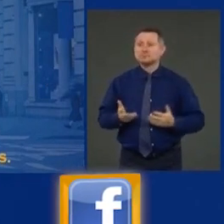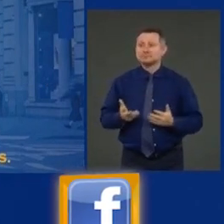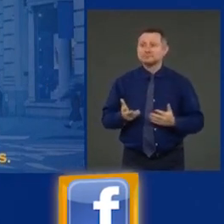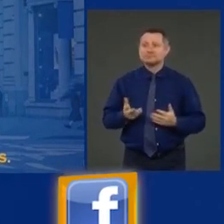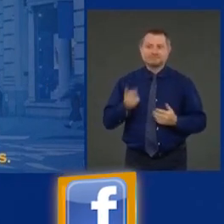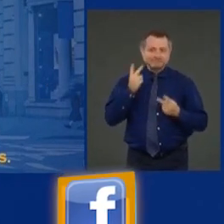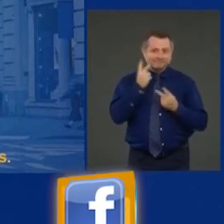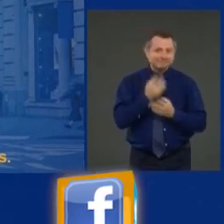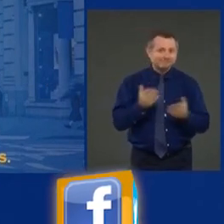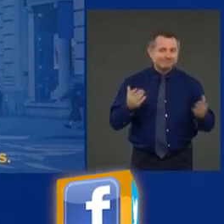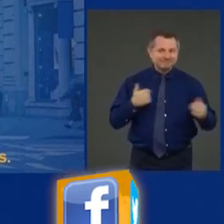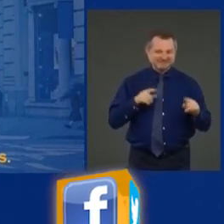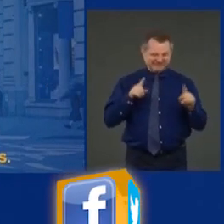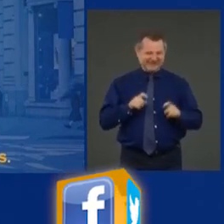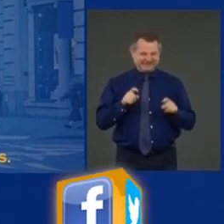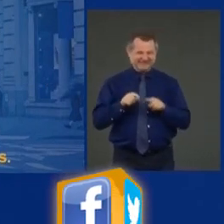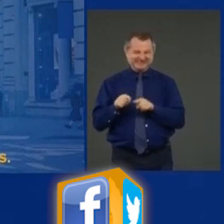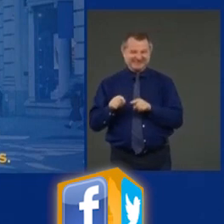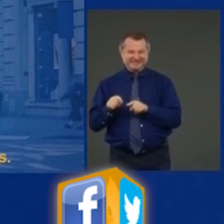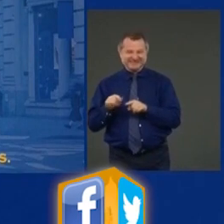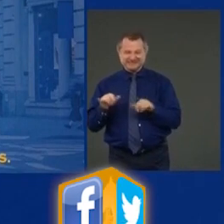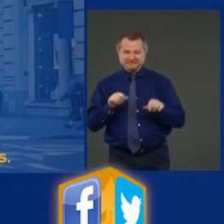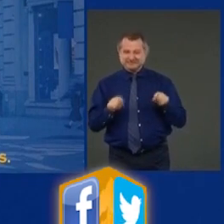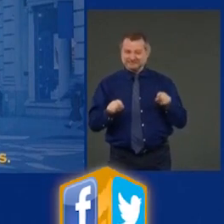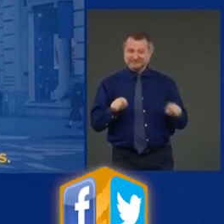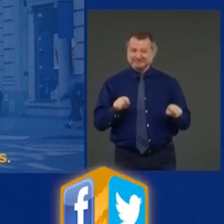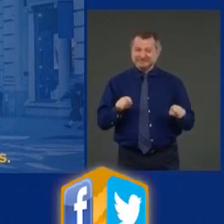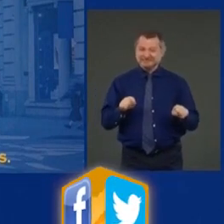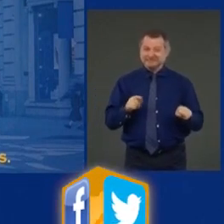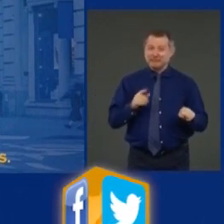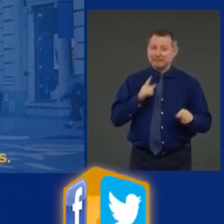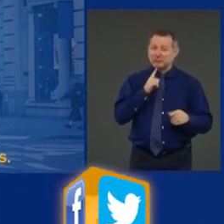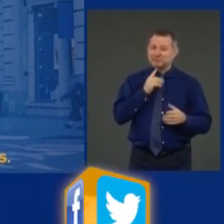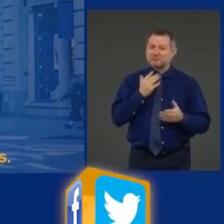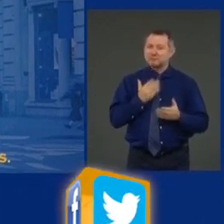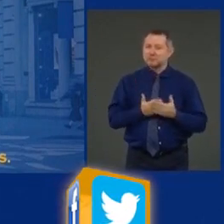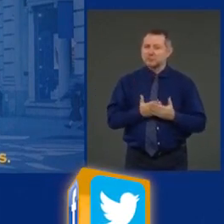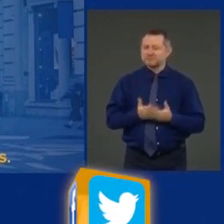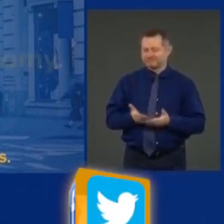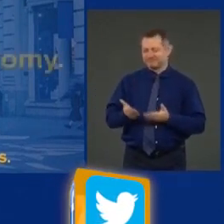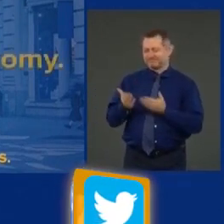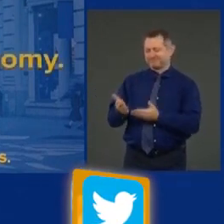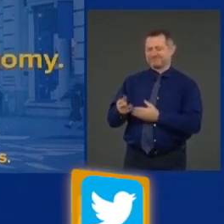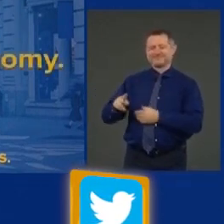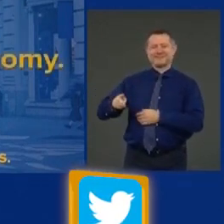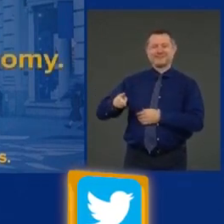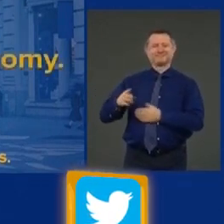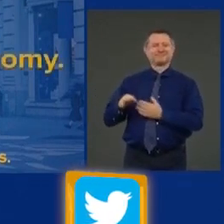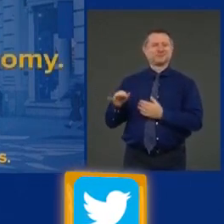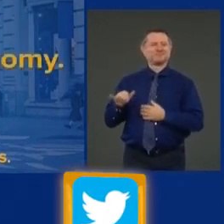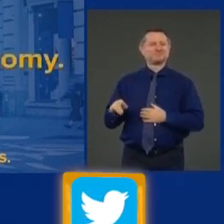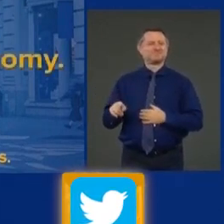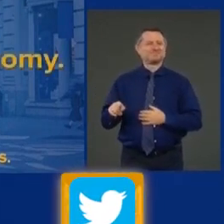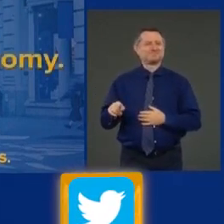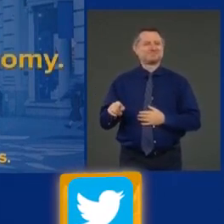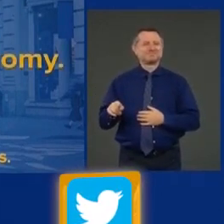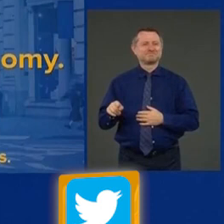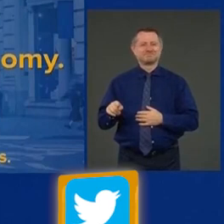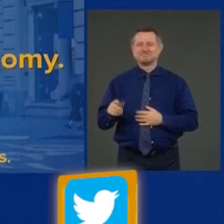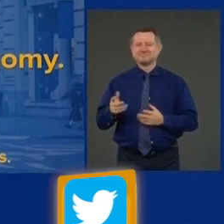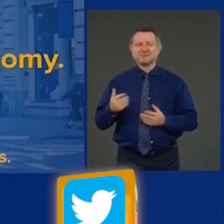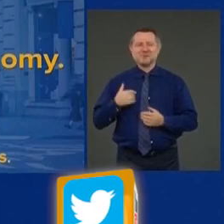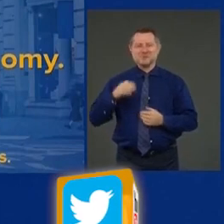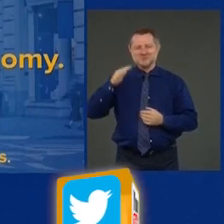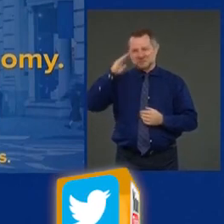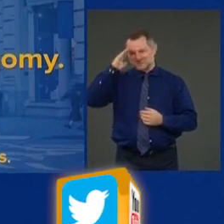both theories. The argument's over. 2 different theories, we tested them. And now we know what